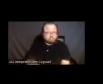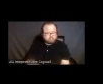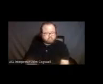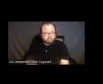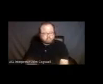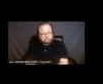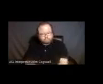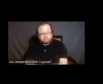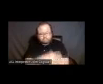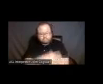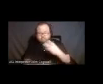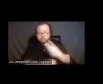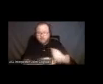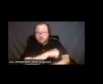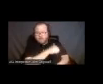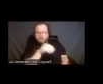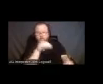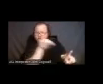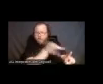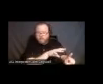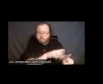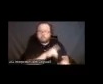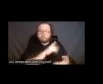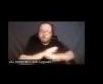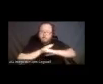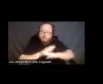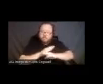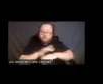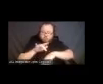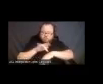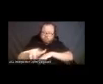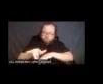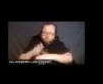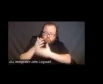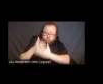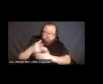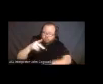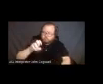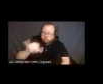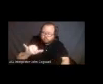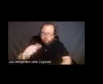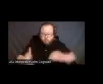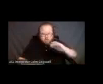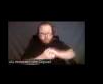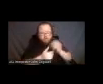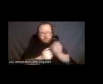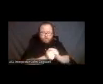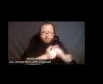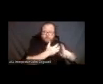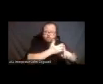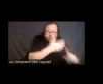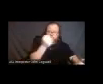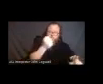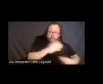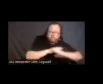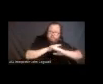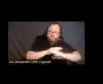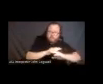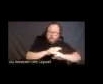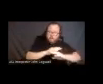An additional highlight is that prevention and early intervention in partnership with the Suicide Prevention Coalition